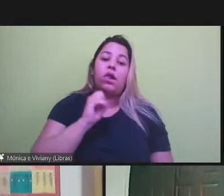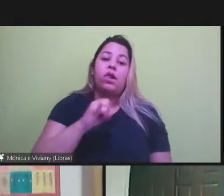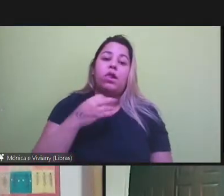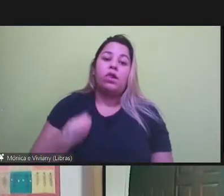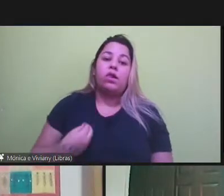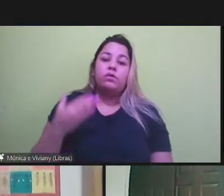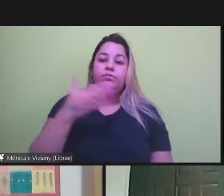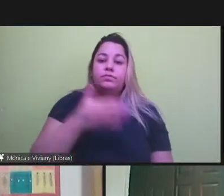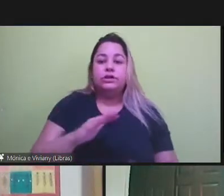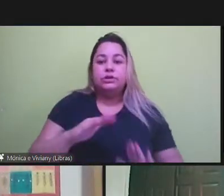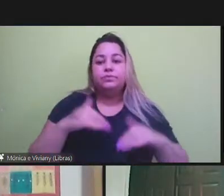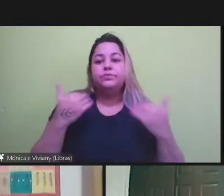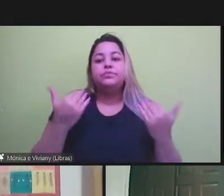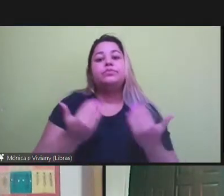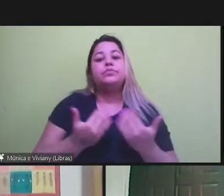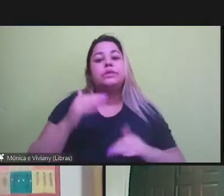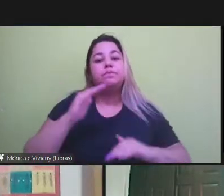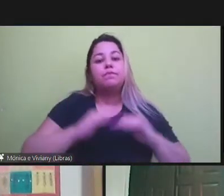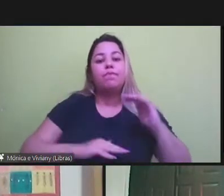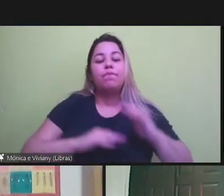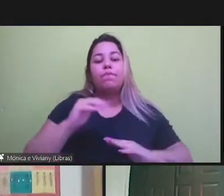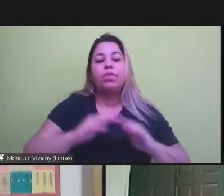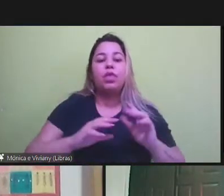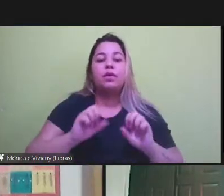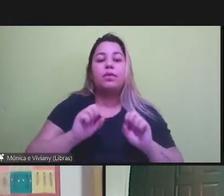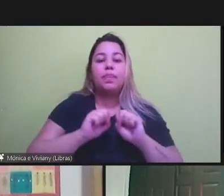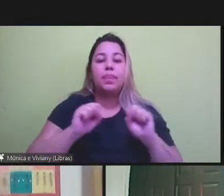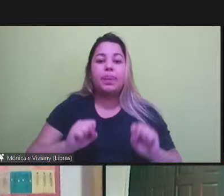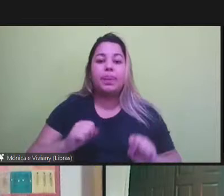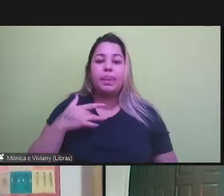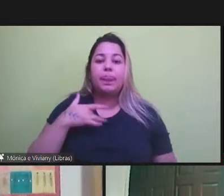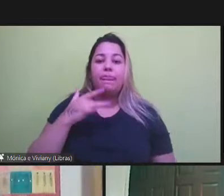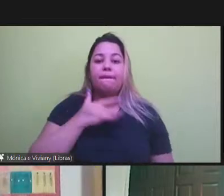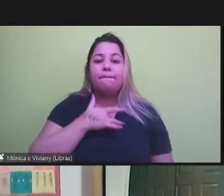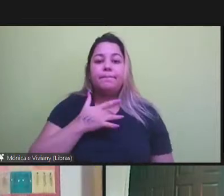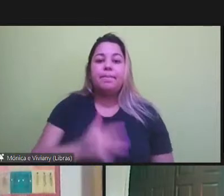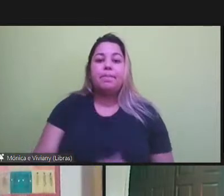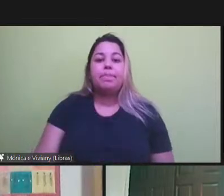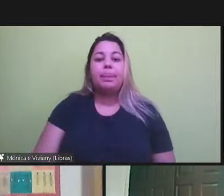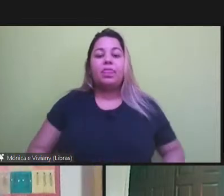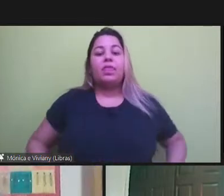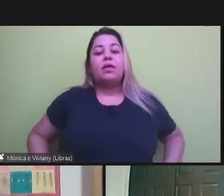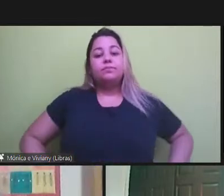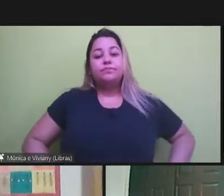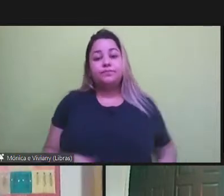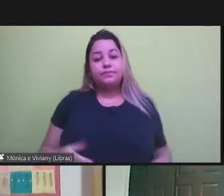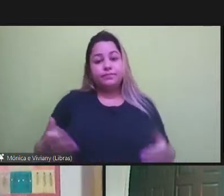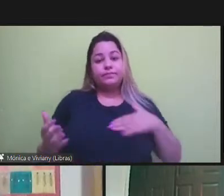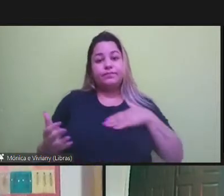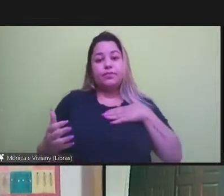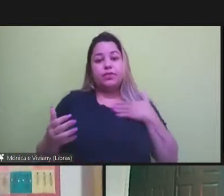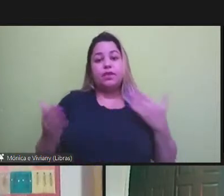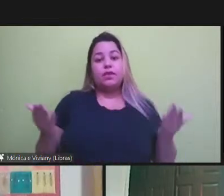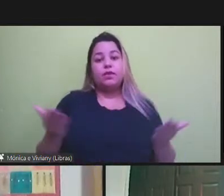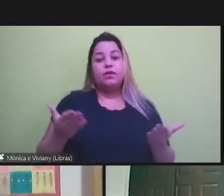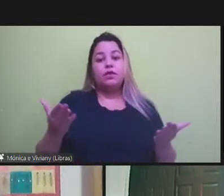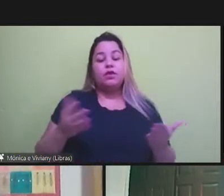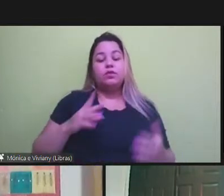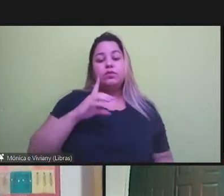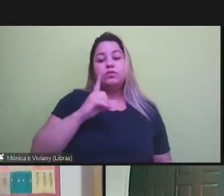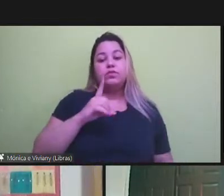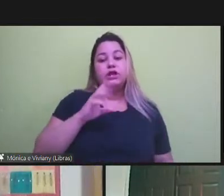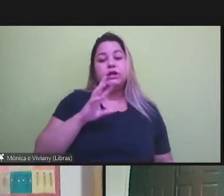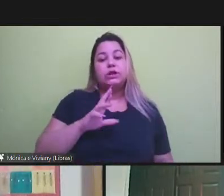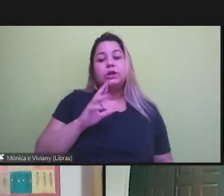is participation of the community in the actions of the health system. And now for